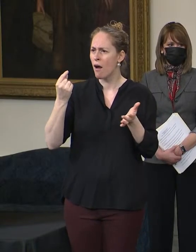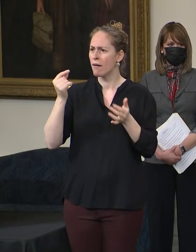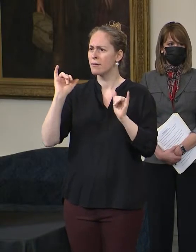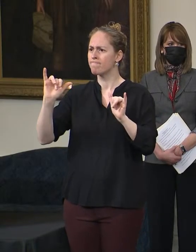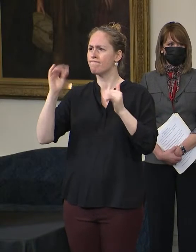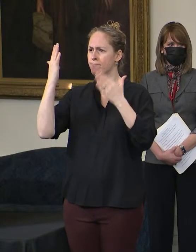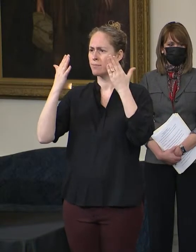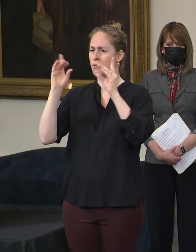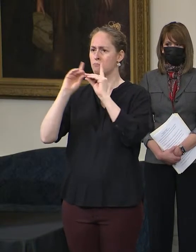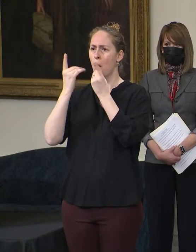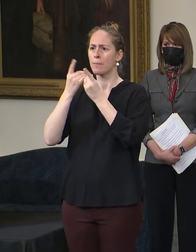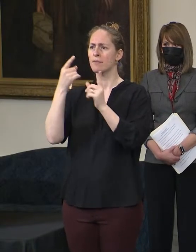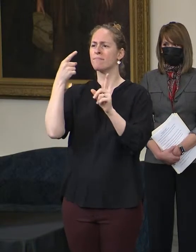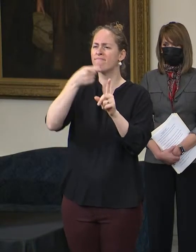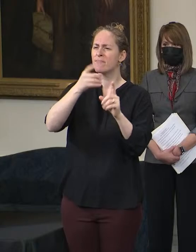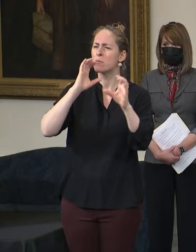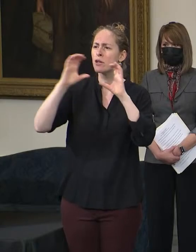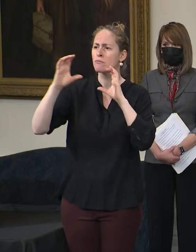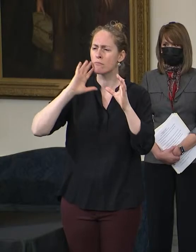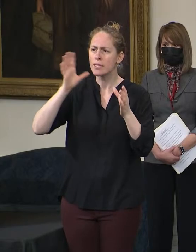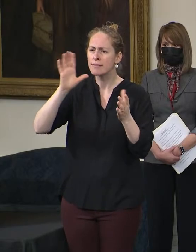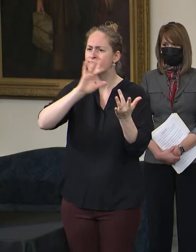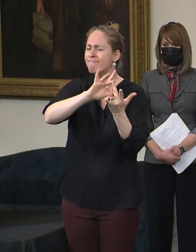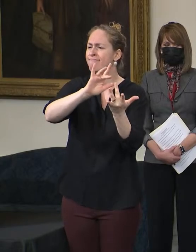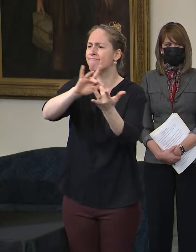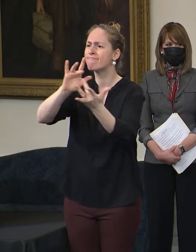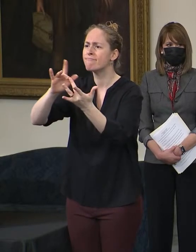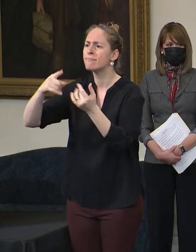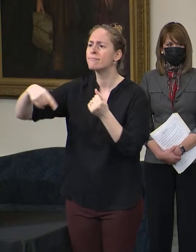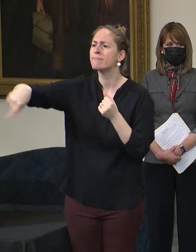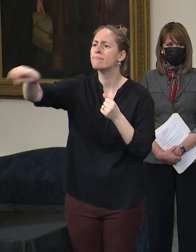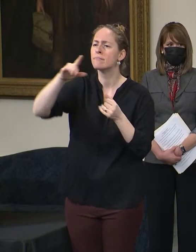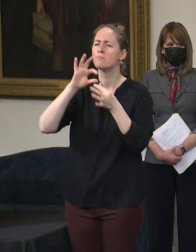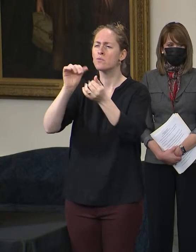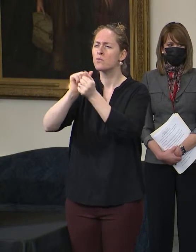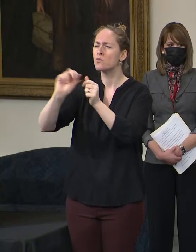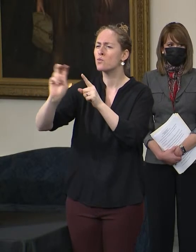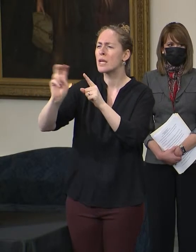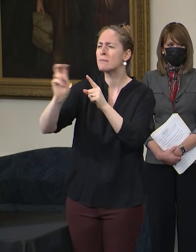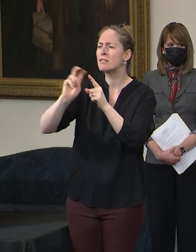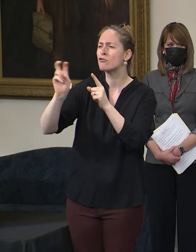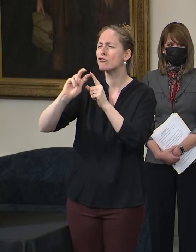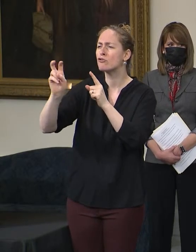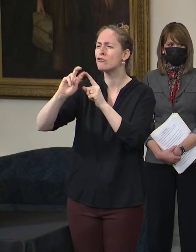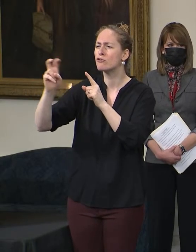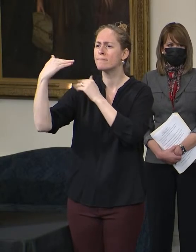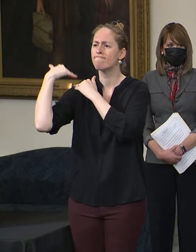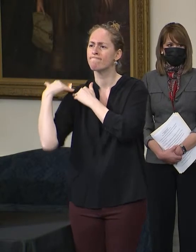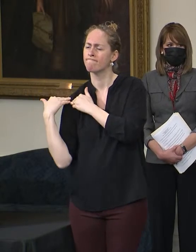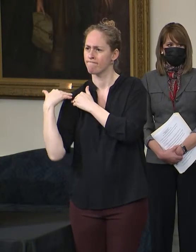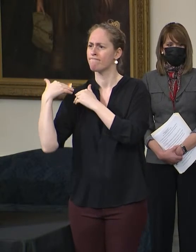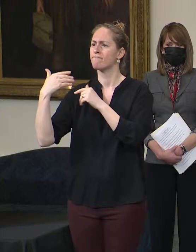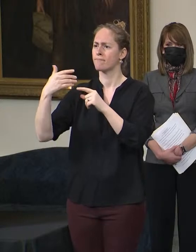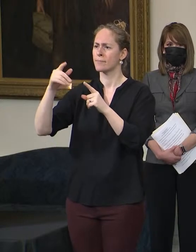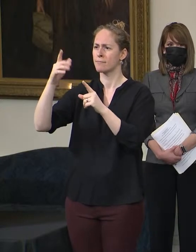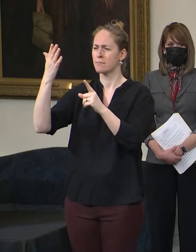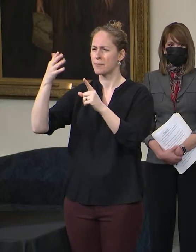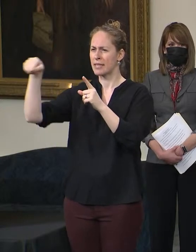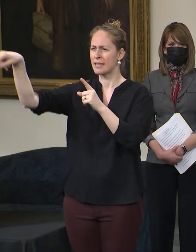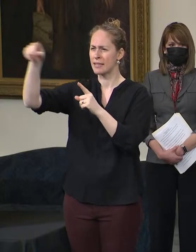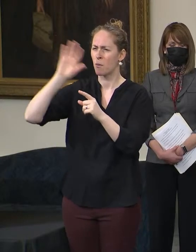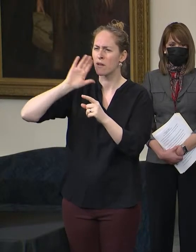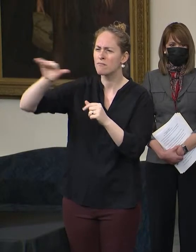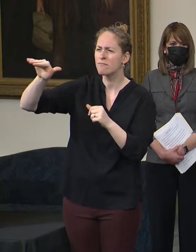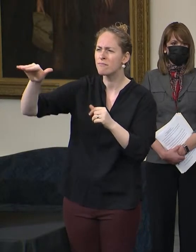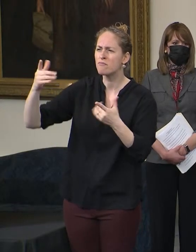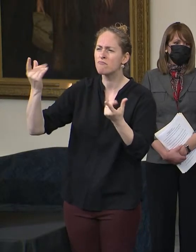team reach out to the folks at Department of Transportation, at MDTA, and see if they've got some answers for you. Governor, given the fact